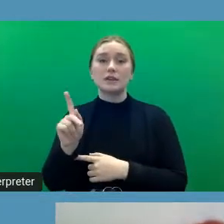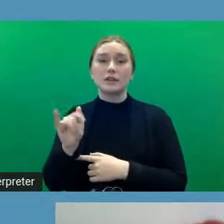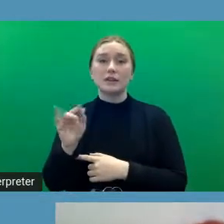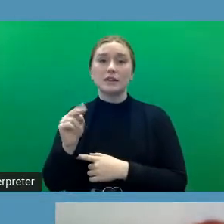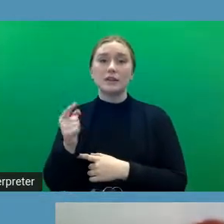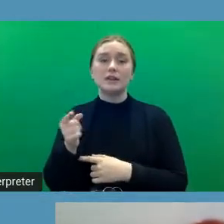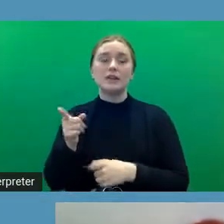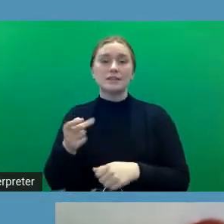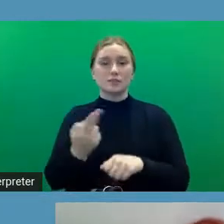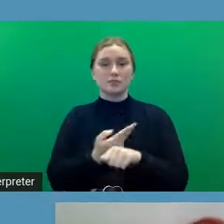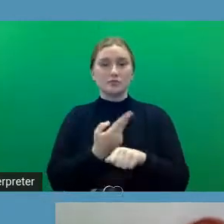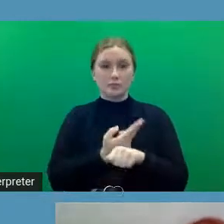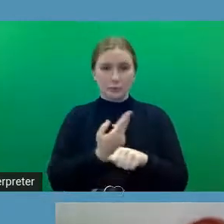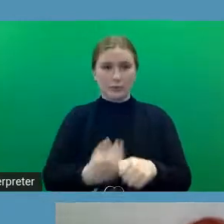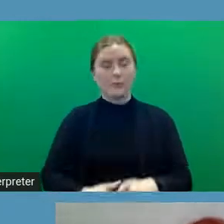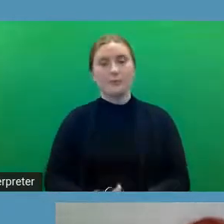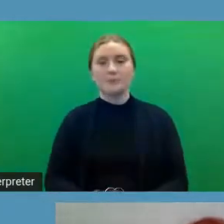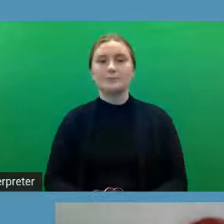is better heard.